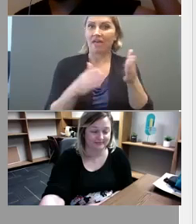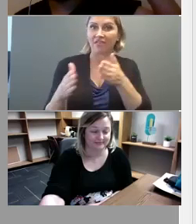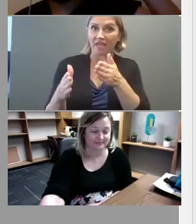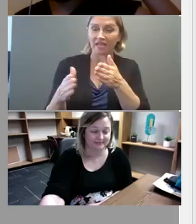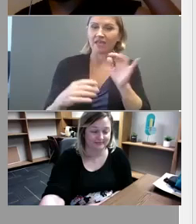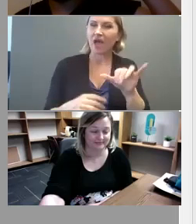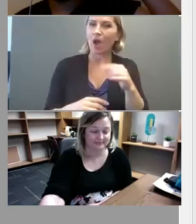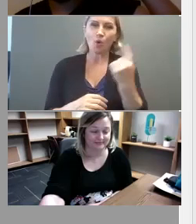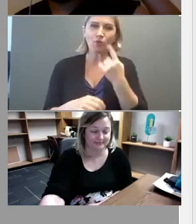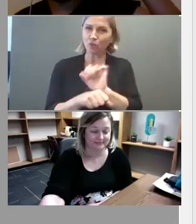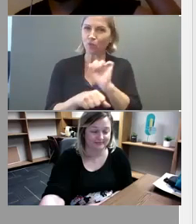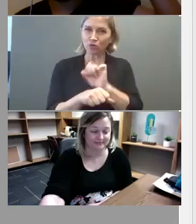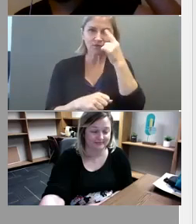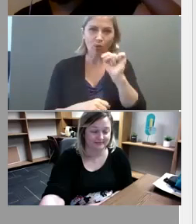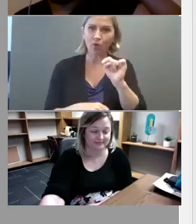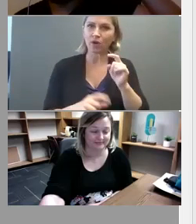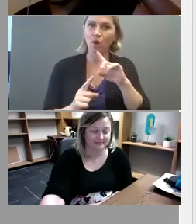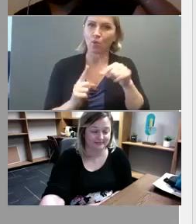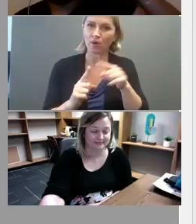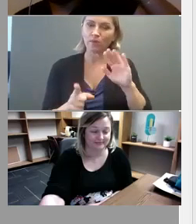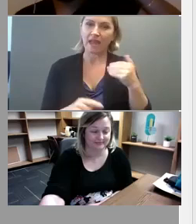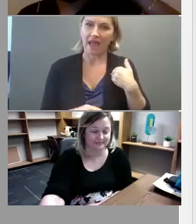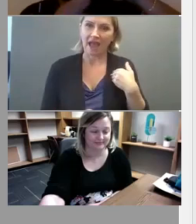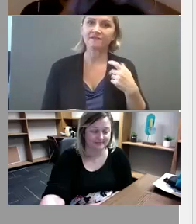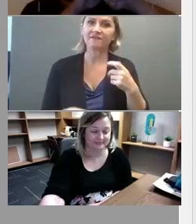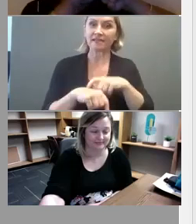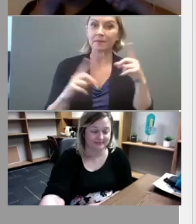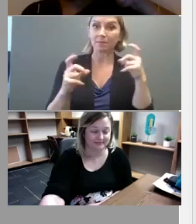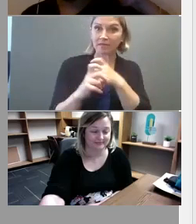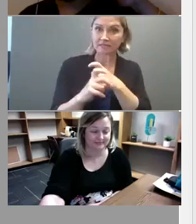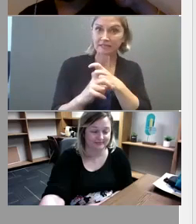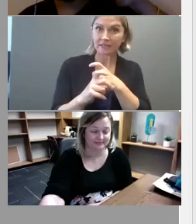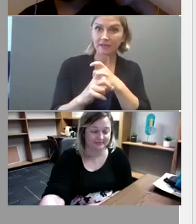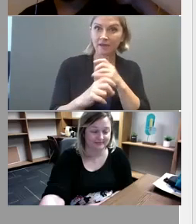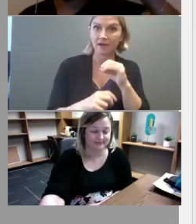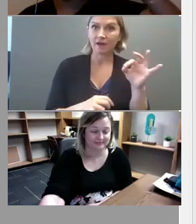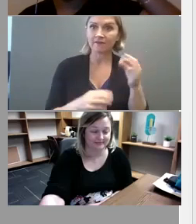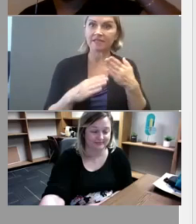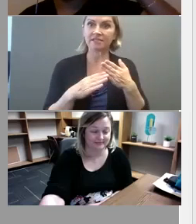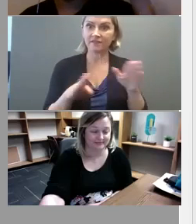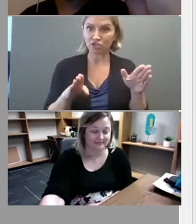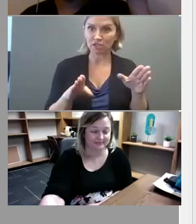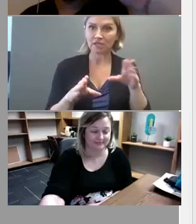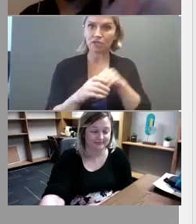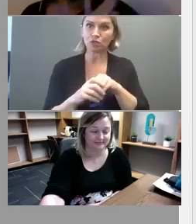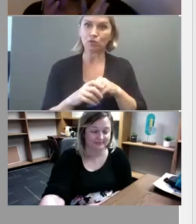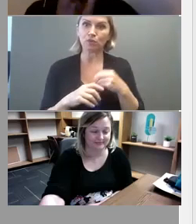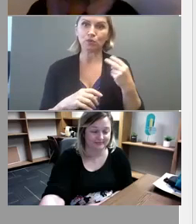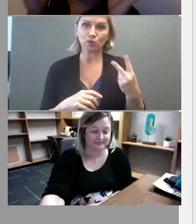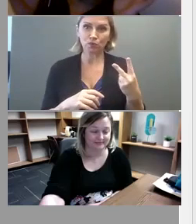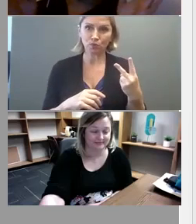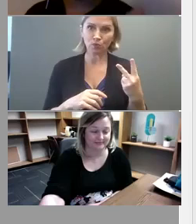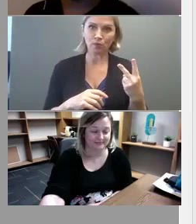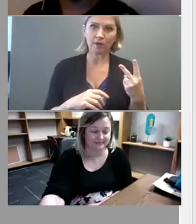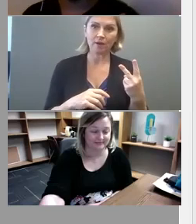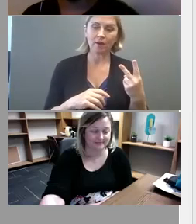only works for cases where we have the time complexity of division into two components where